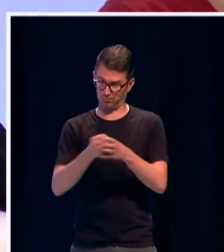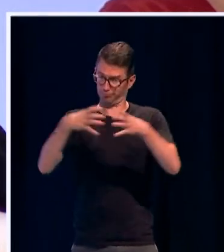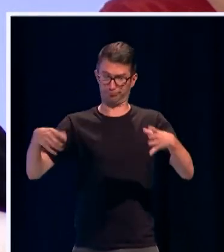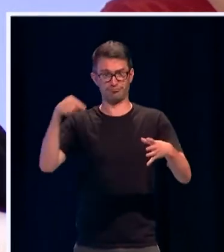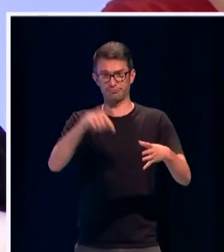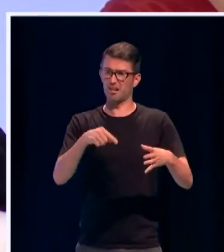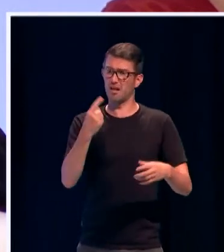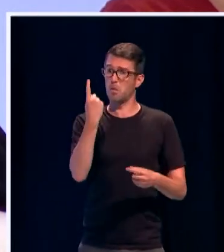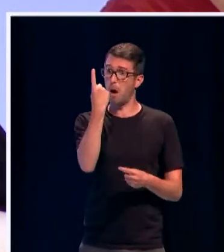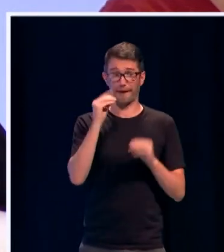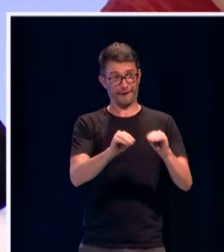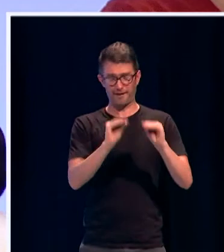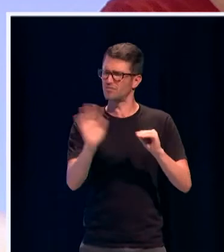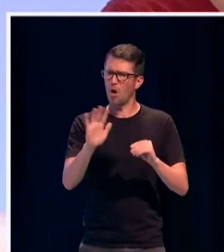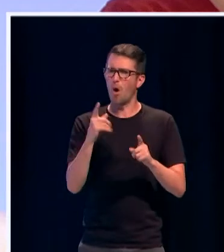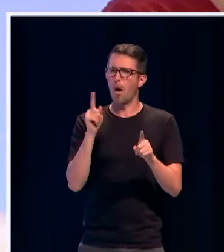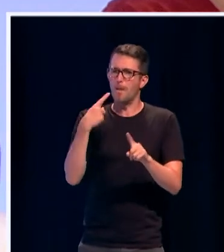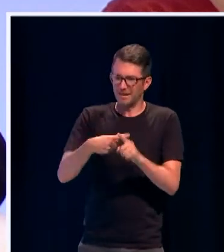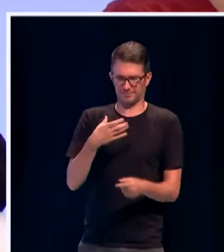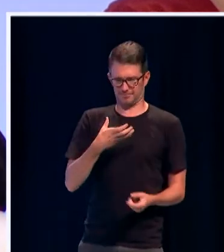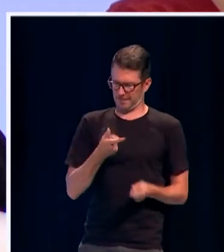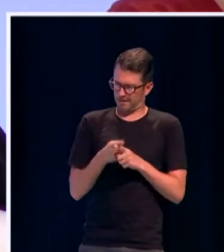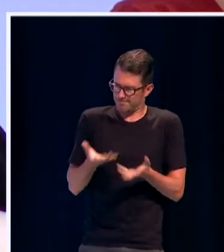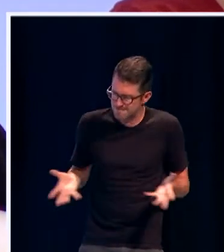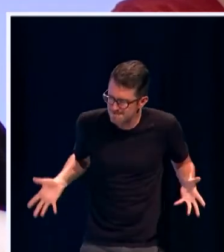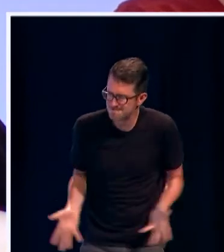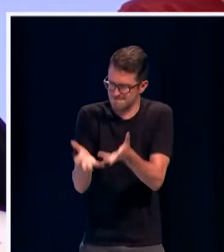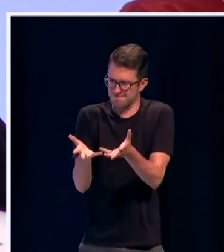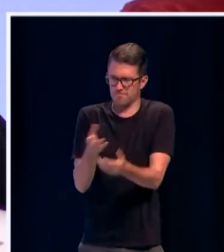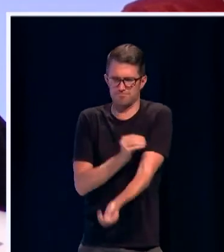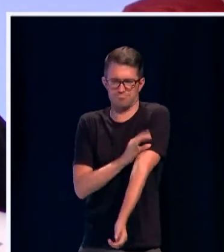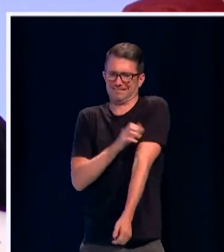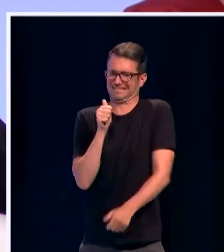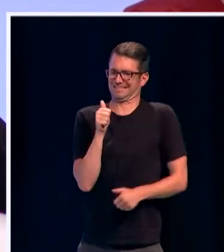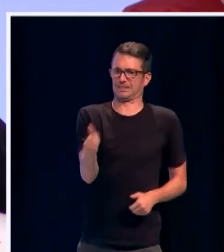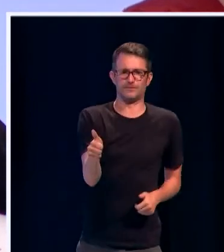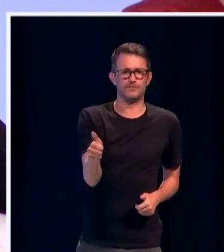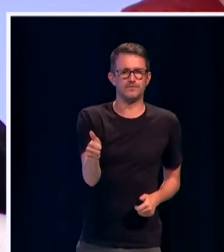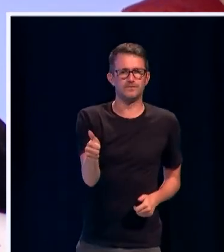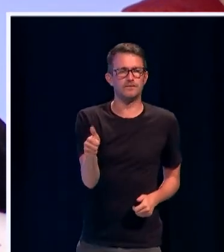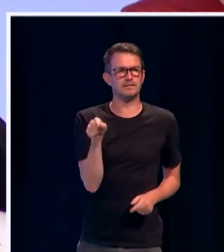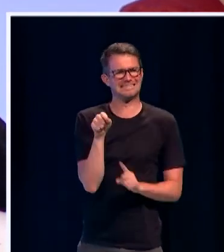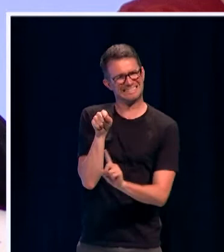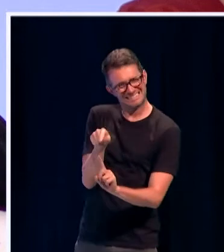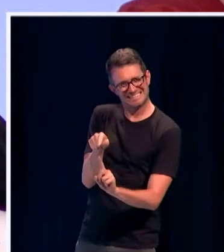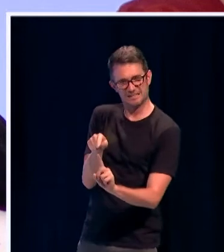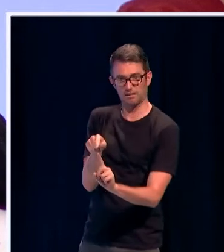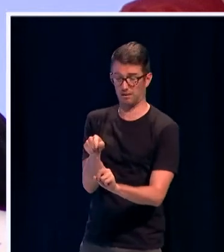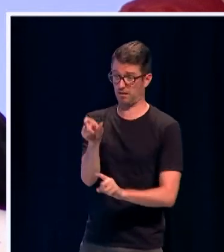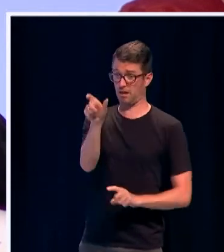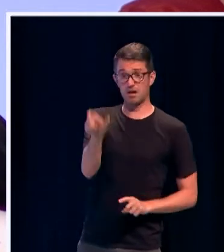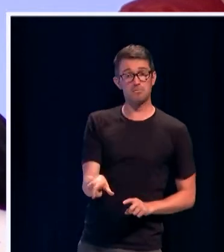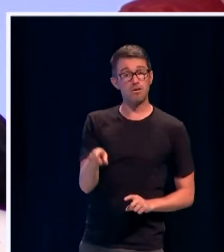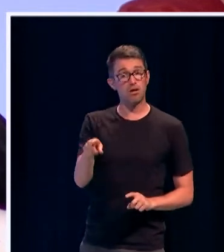empowerment means that a person becomes aware that he is a